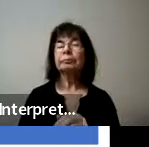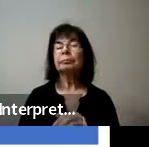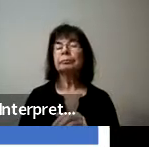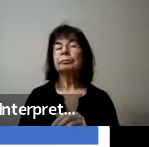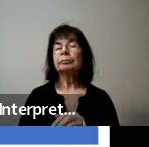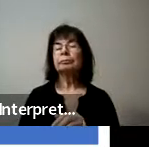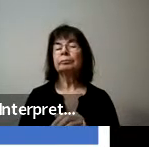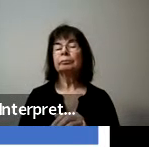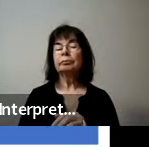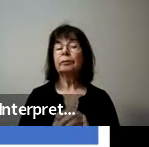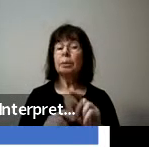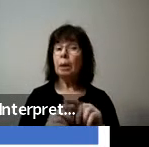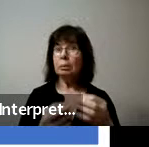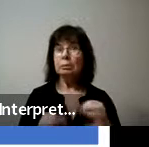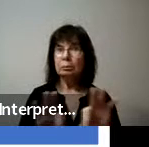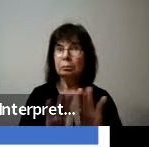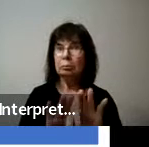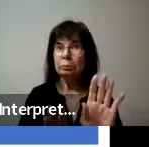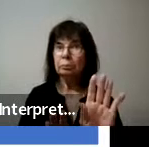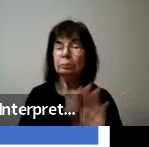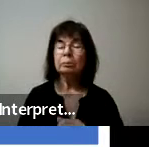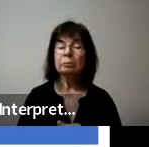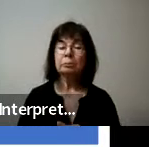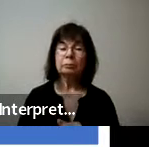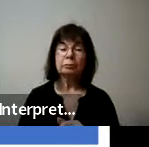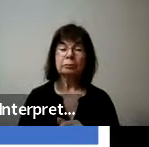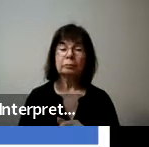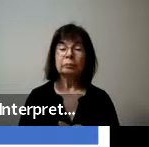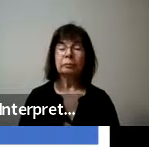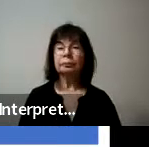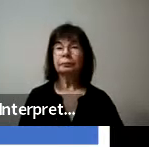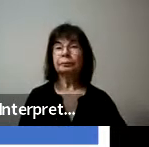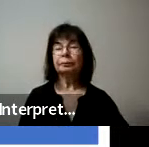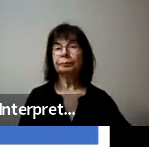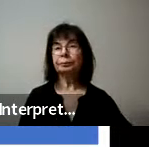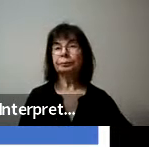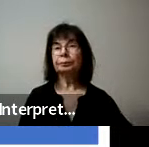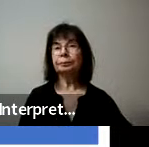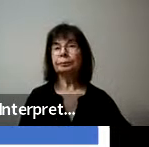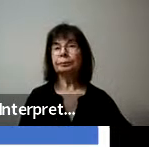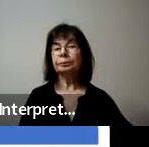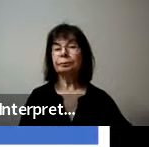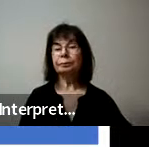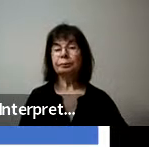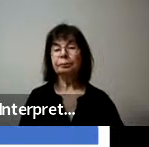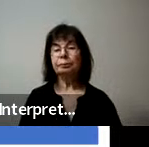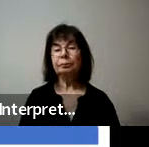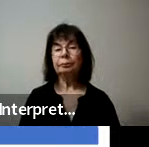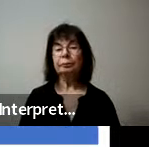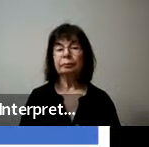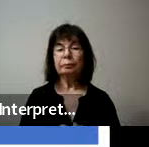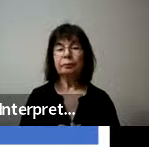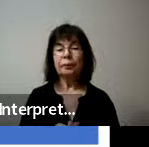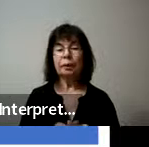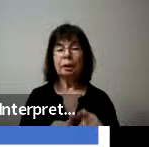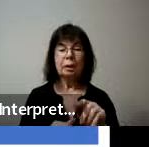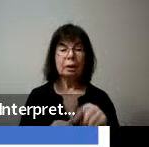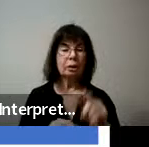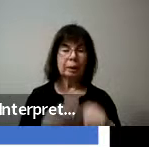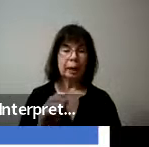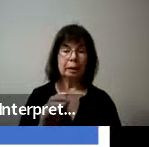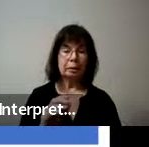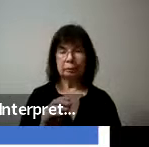are, they certainly are important, and it is beyond the scope of this call to sort of review all of